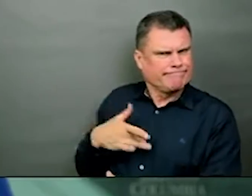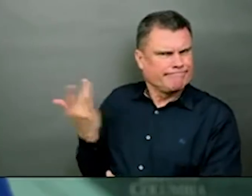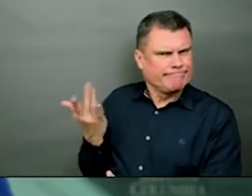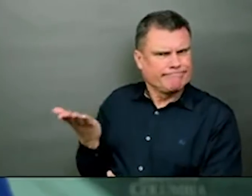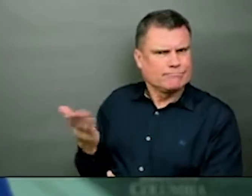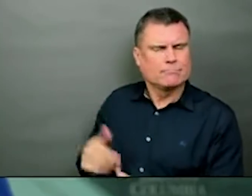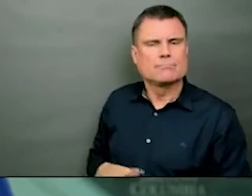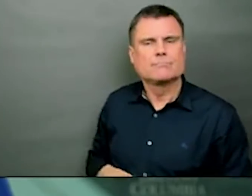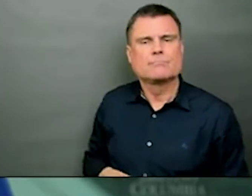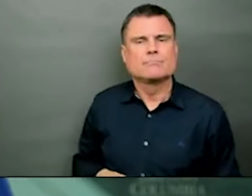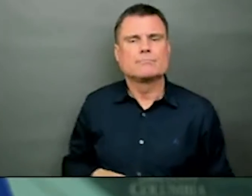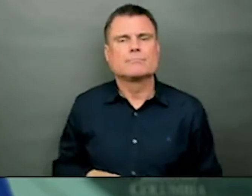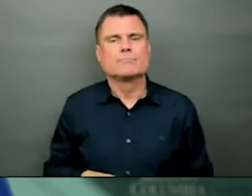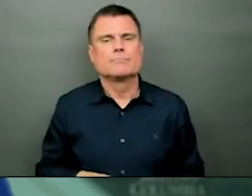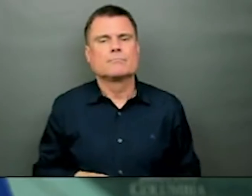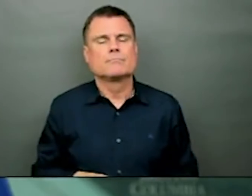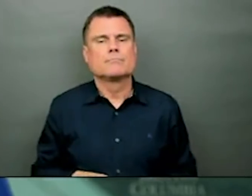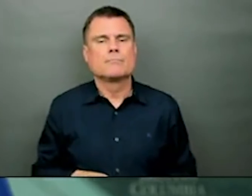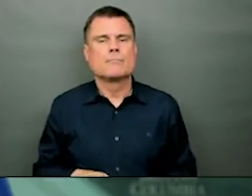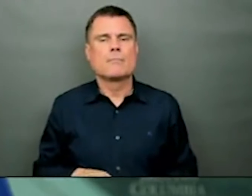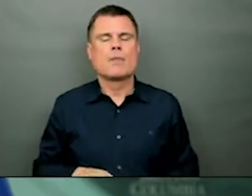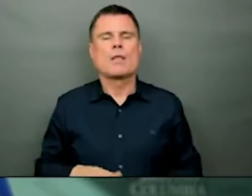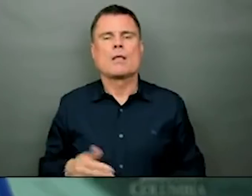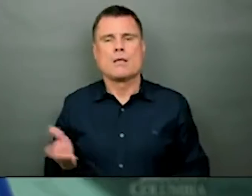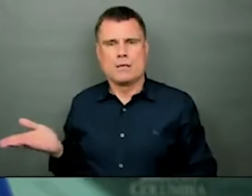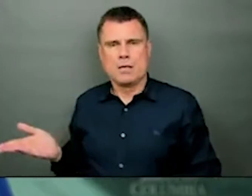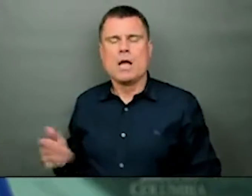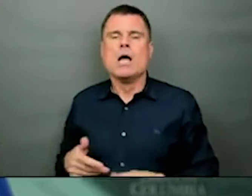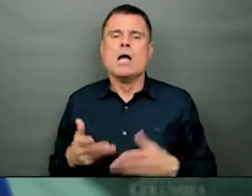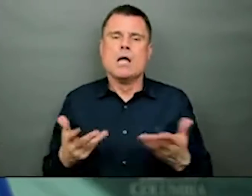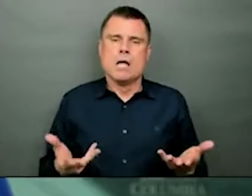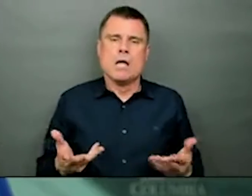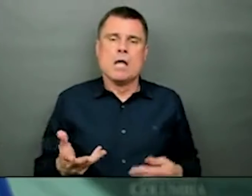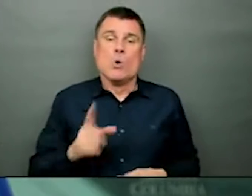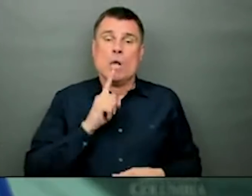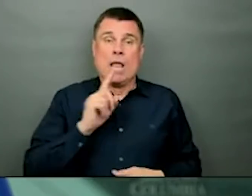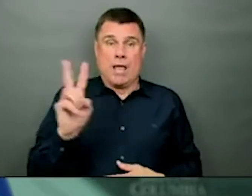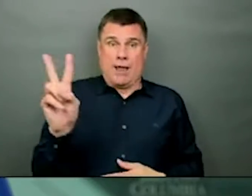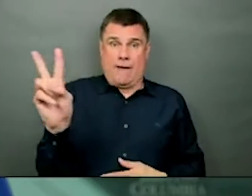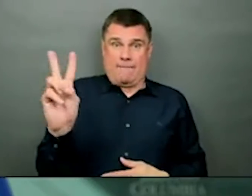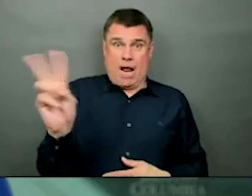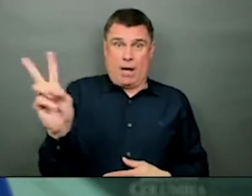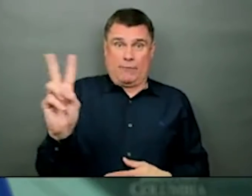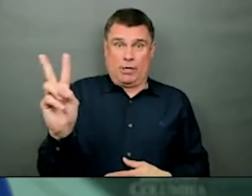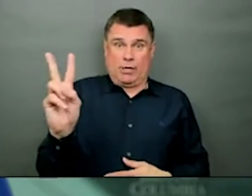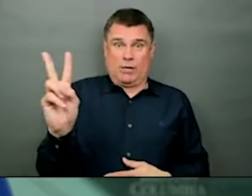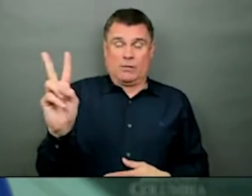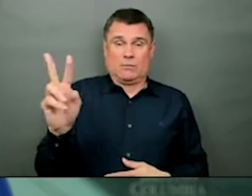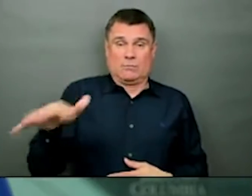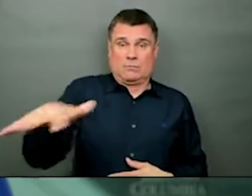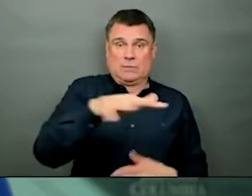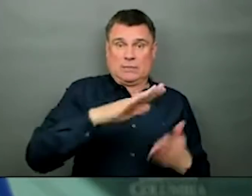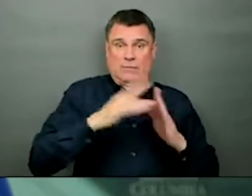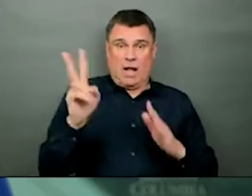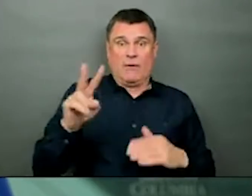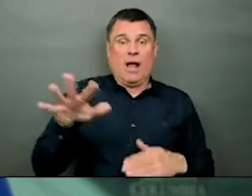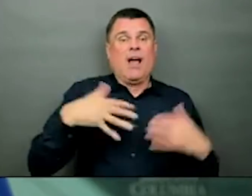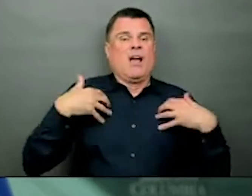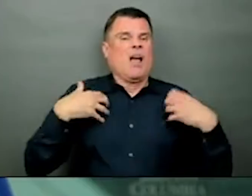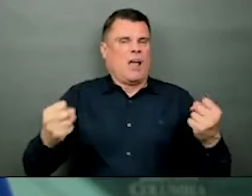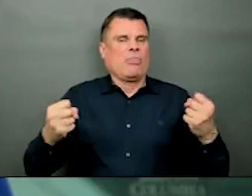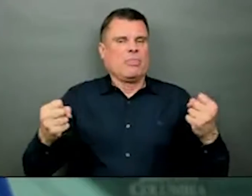officials and people from Vancouver Coastal Health have provided enormous support to that care home in this very, very difficult